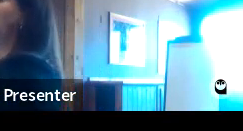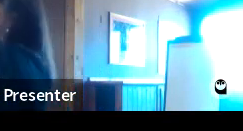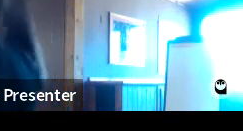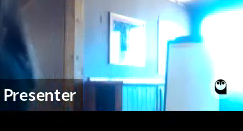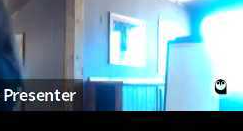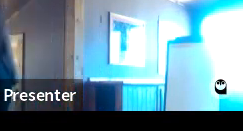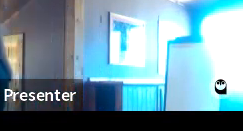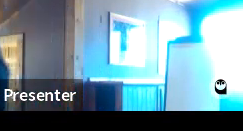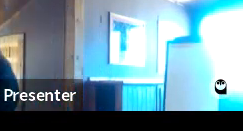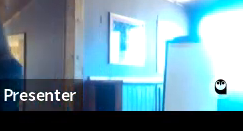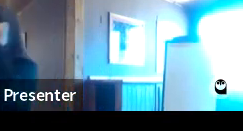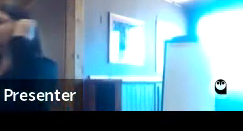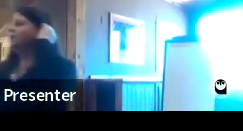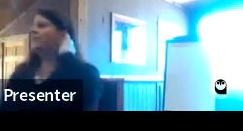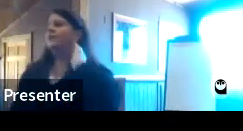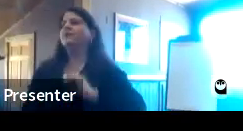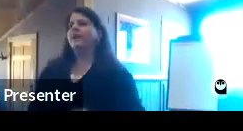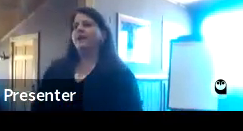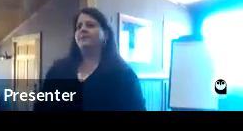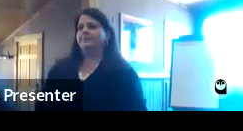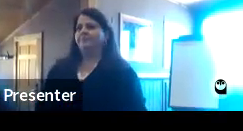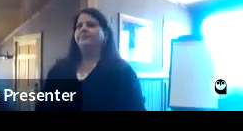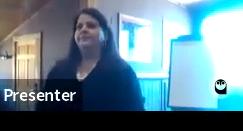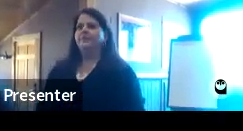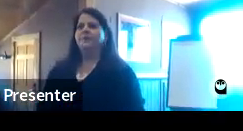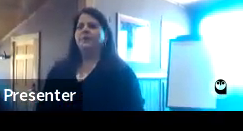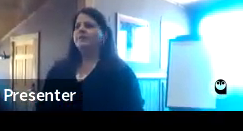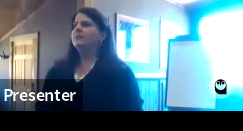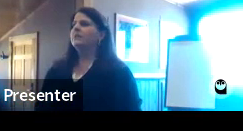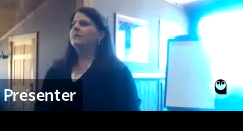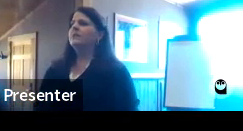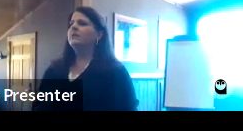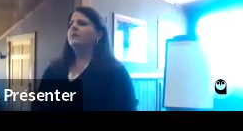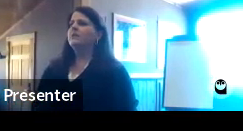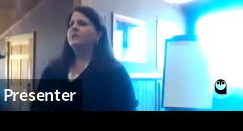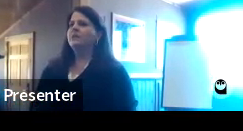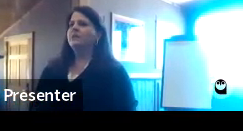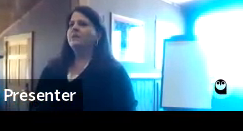Law enforcement. Law enforcement, yay, hallelujah, glad you're here, okay. What else?